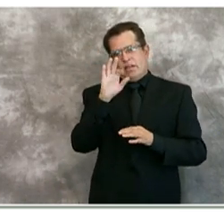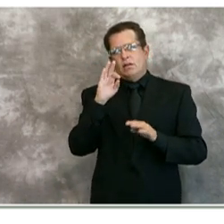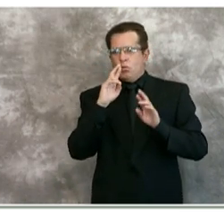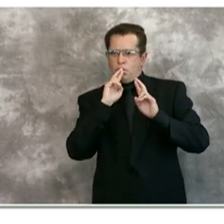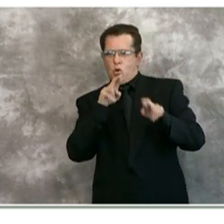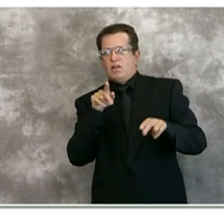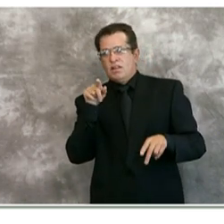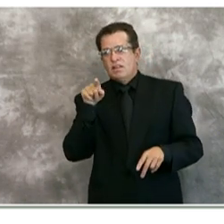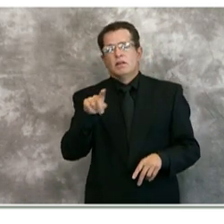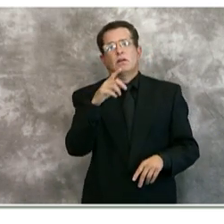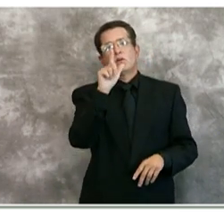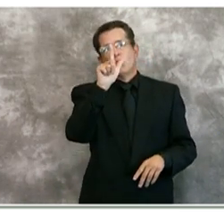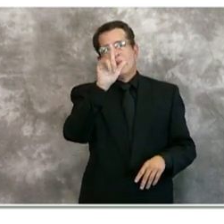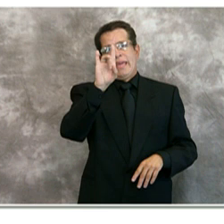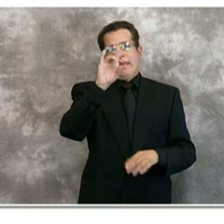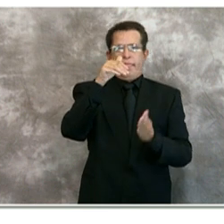of